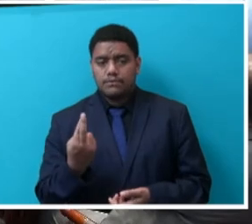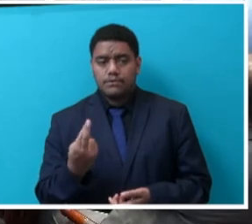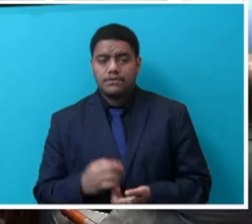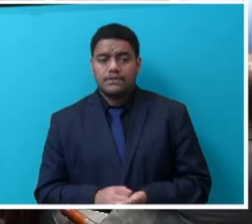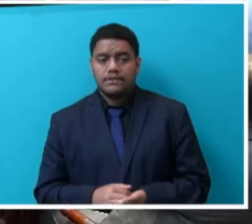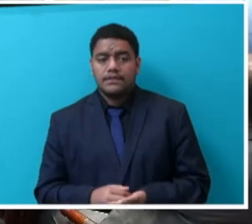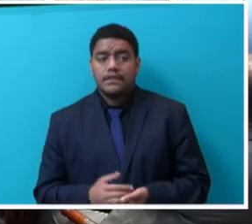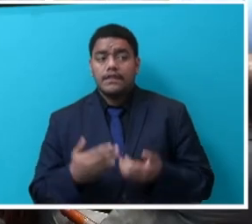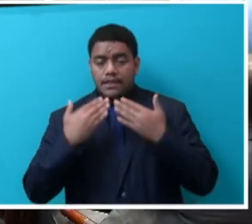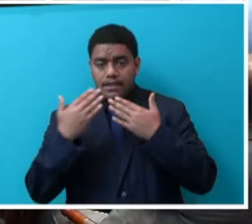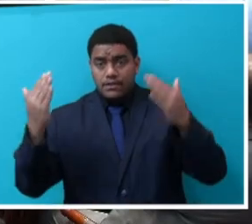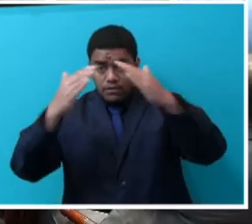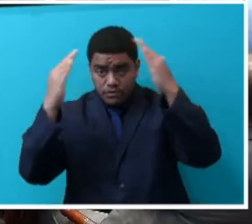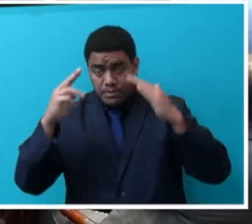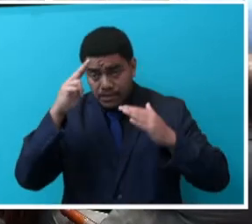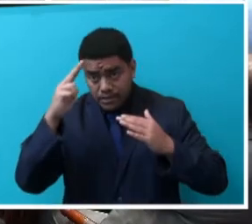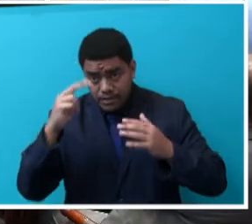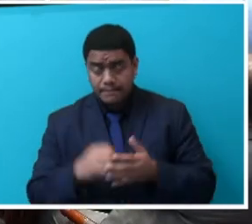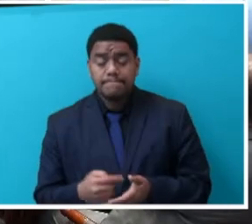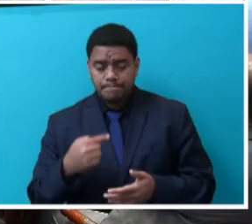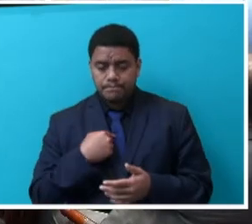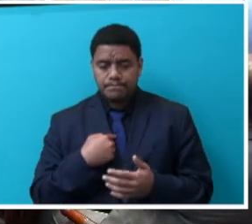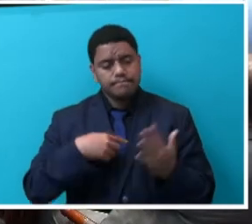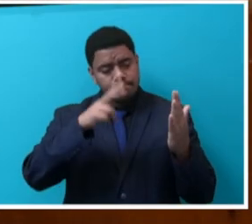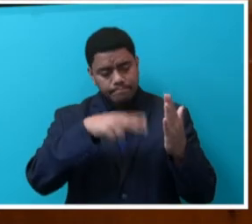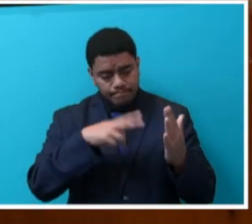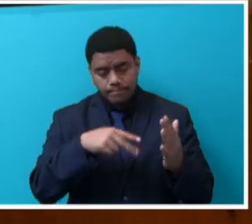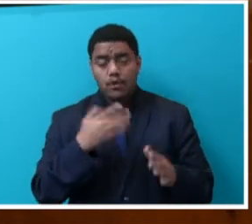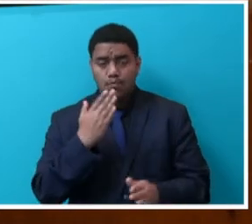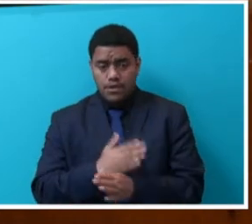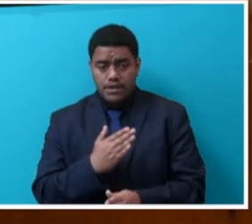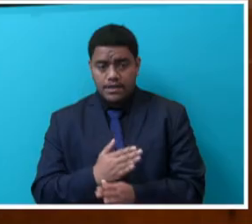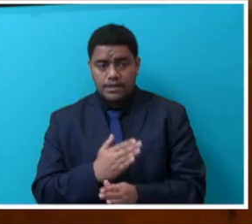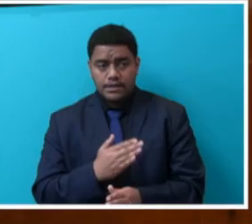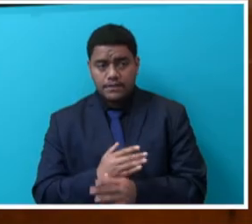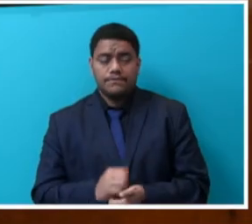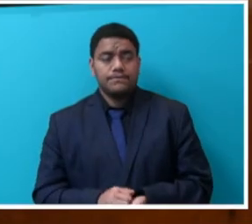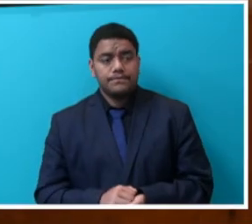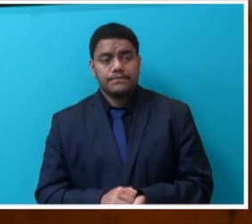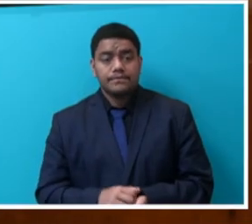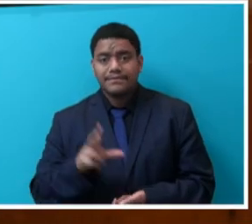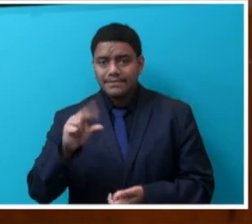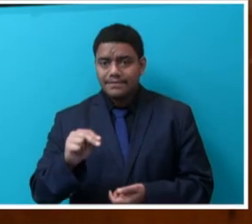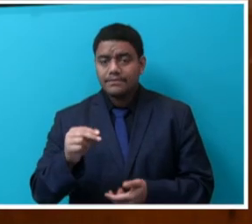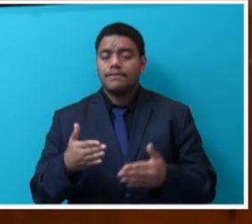Thank you, Mr. Speaker, sir. I overlooked to acknowledge the work that's done by